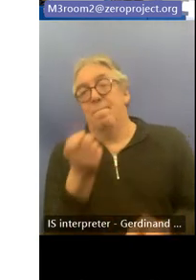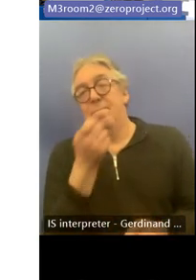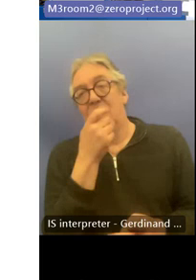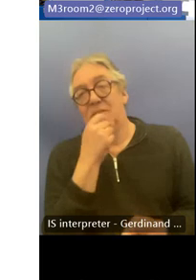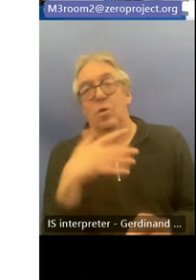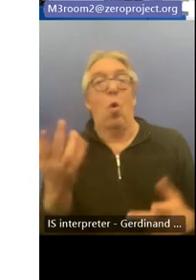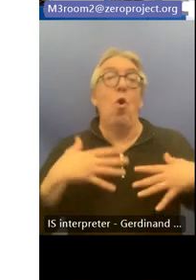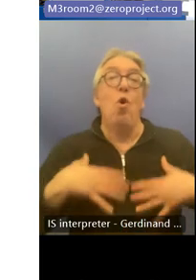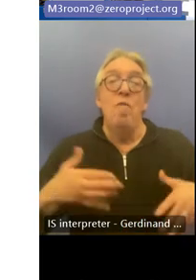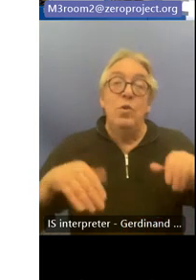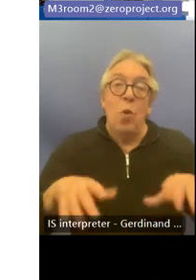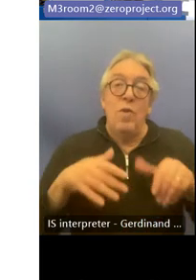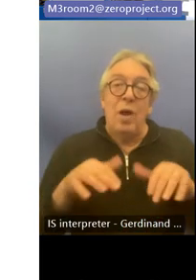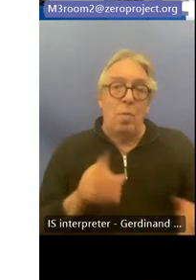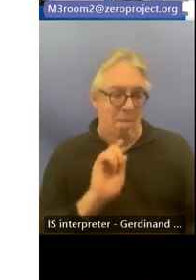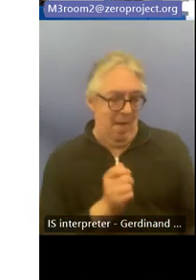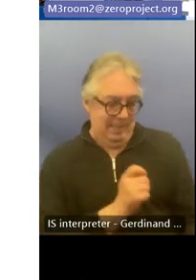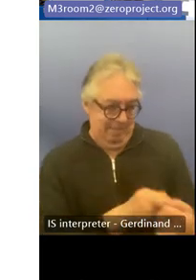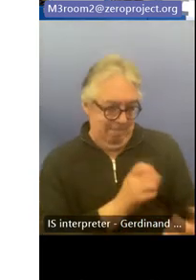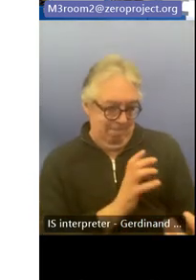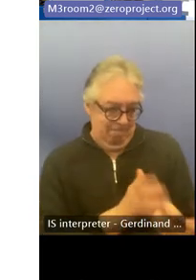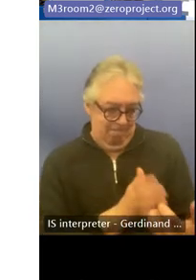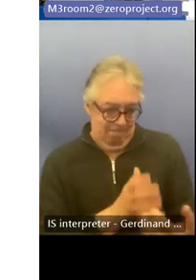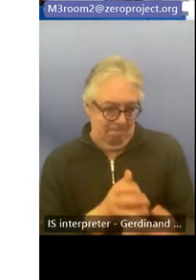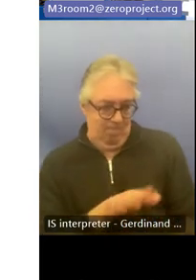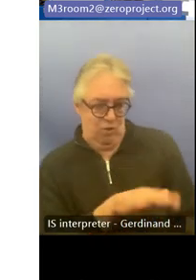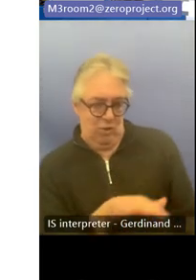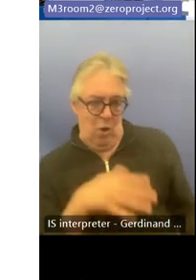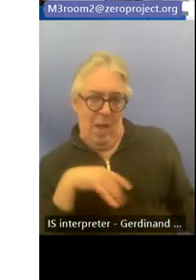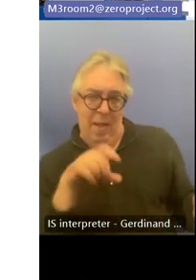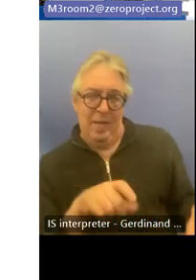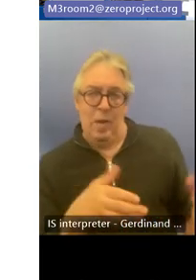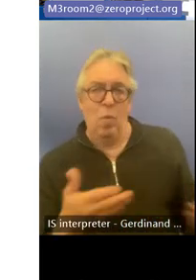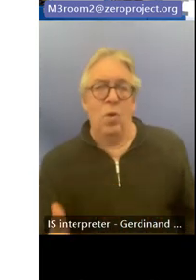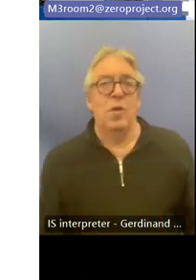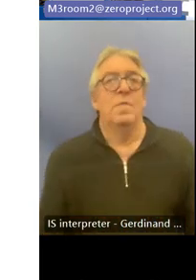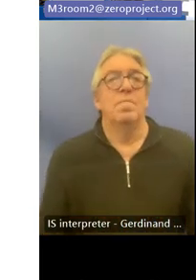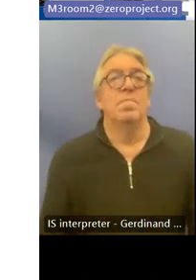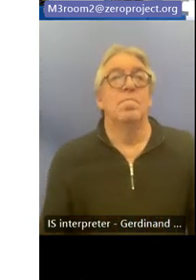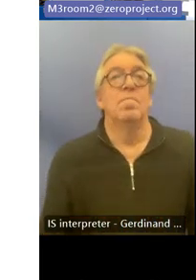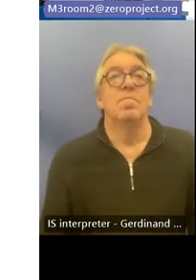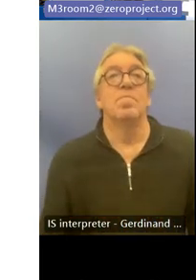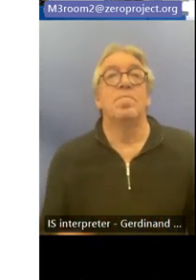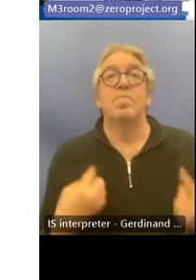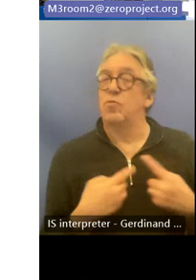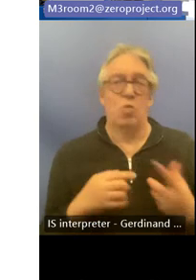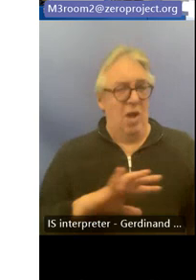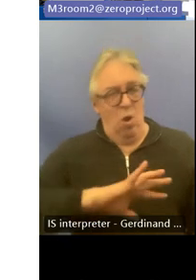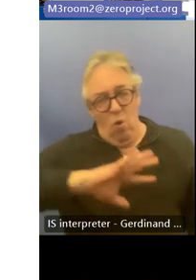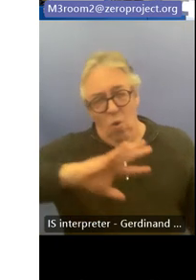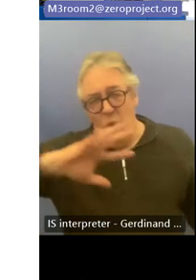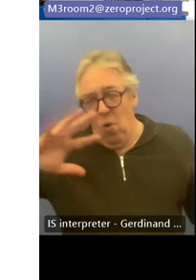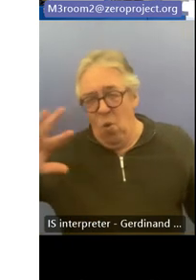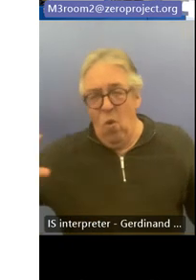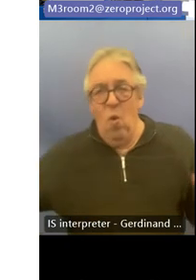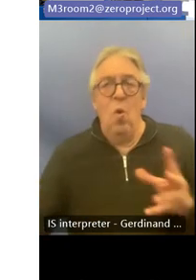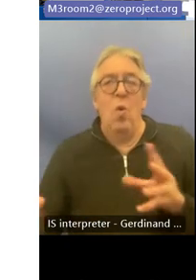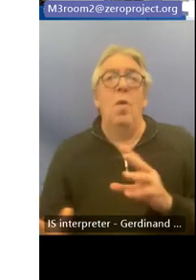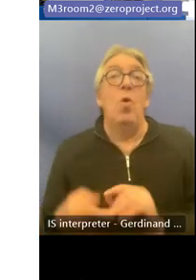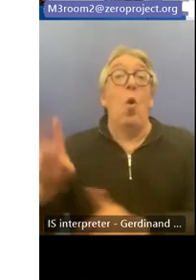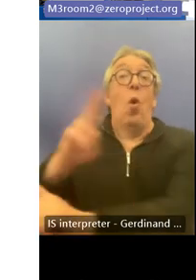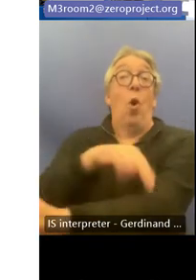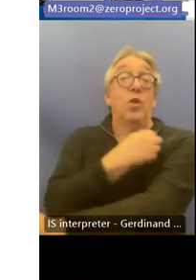children, individual education or rehabilitation assessment needs. So here we really incorporated the community hospital or the